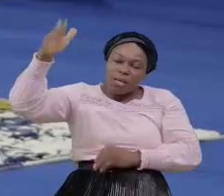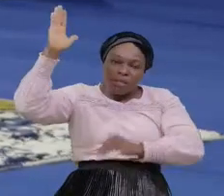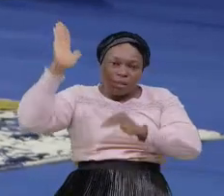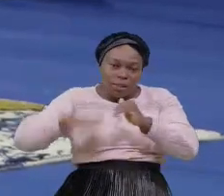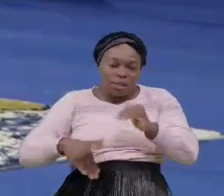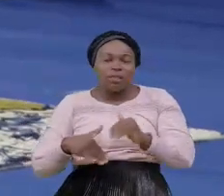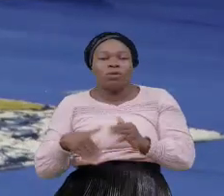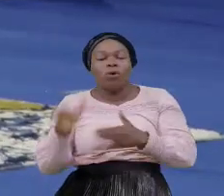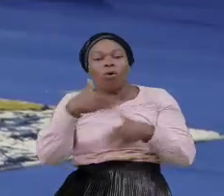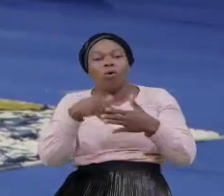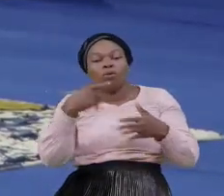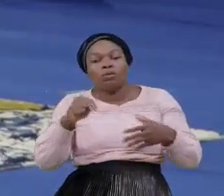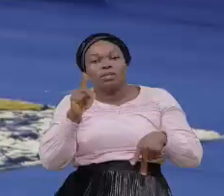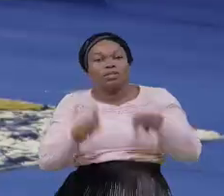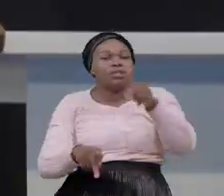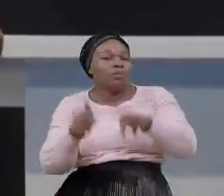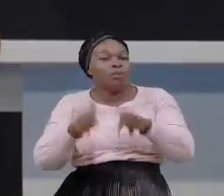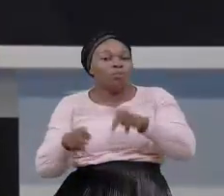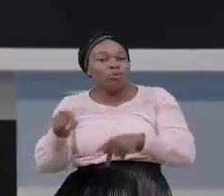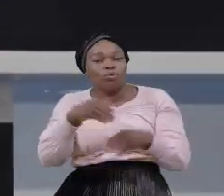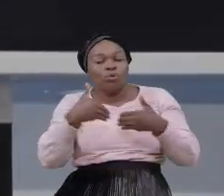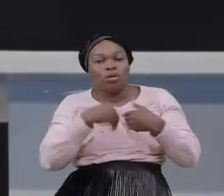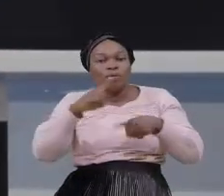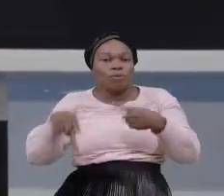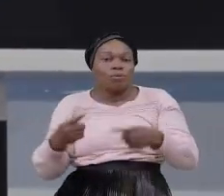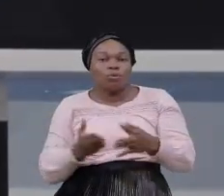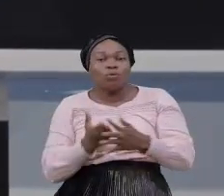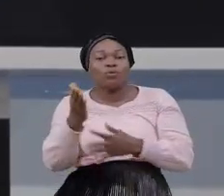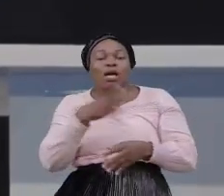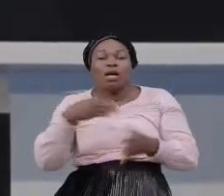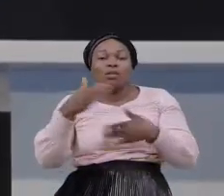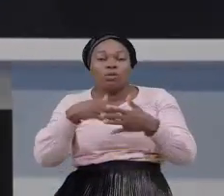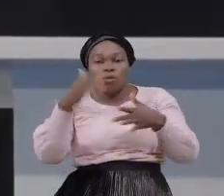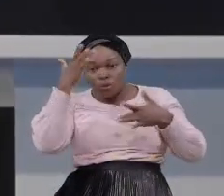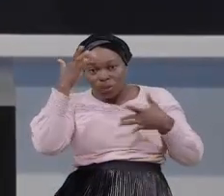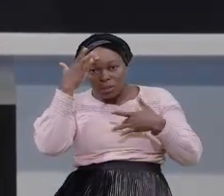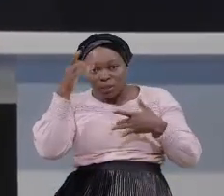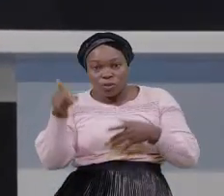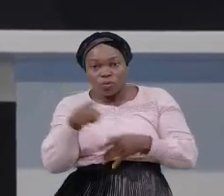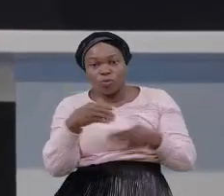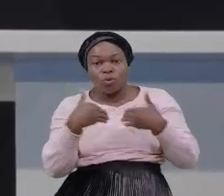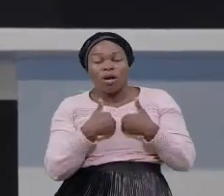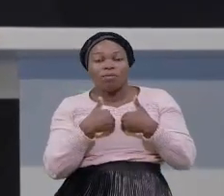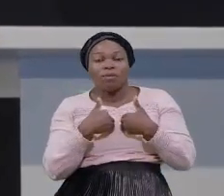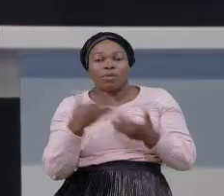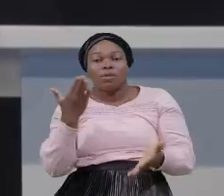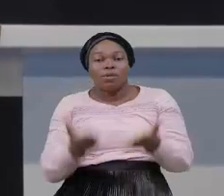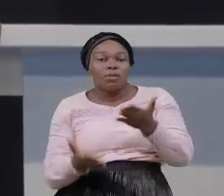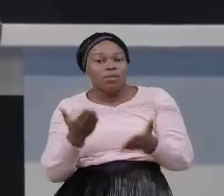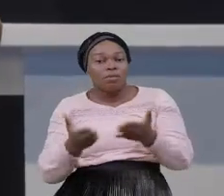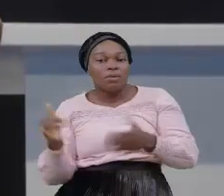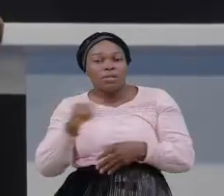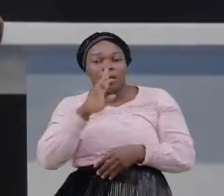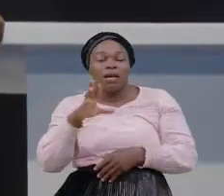the people you have gone to and all the sicknesses you have, whether they are 5 or